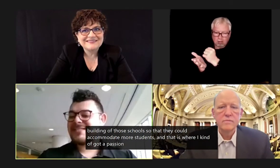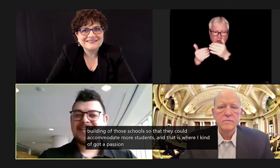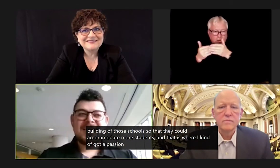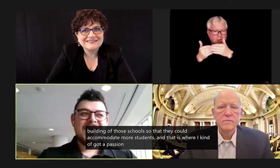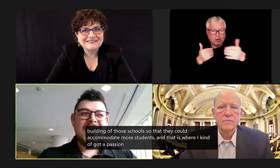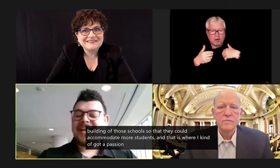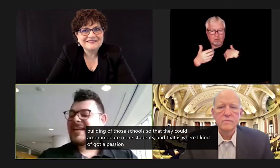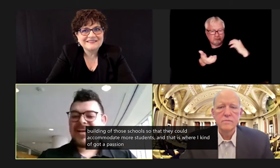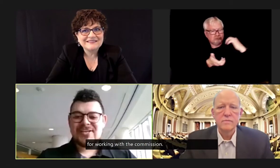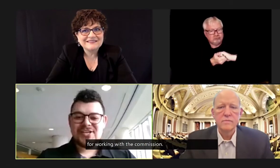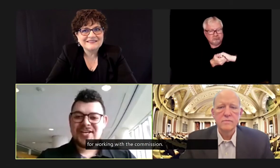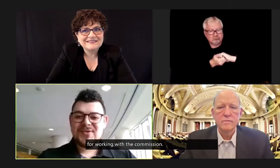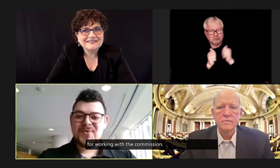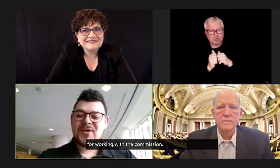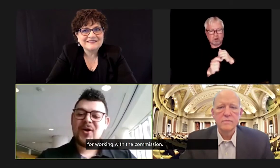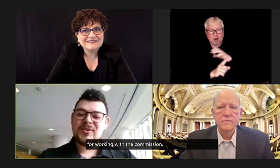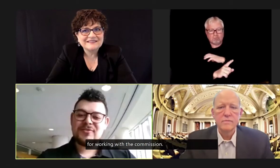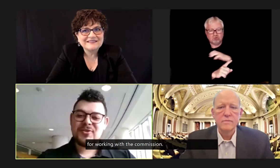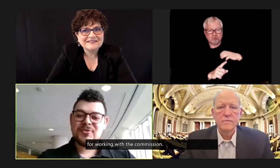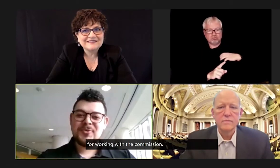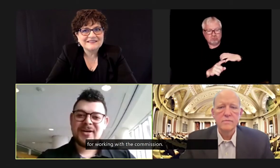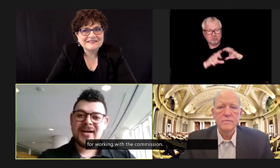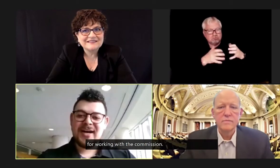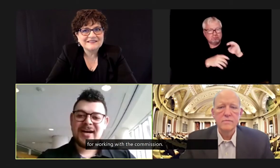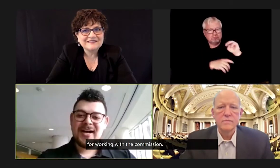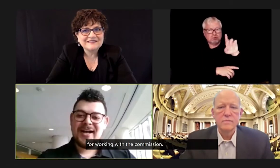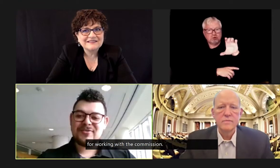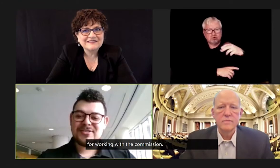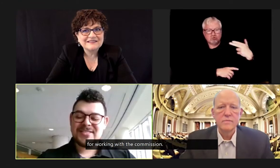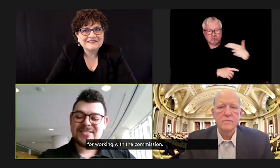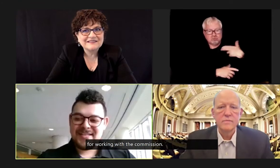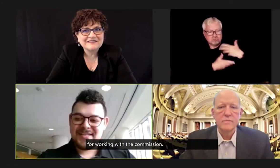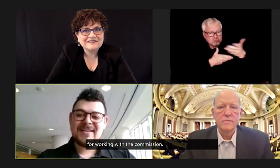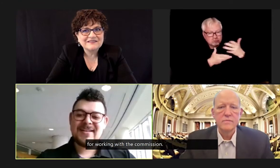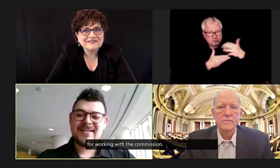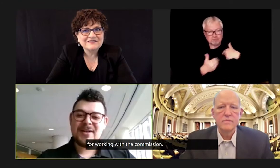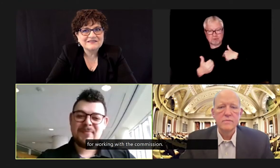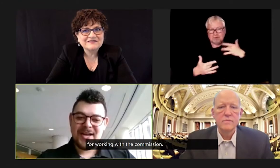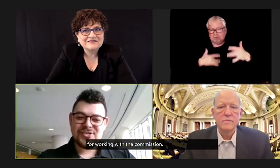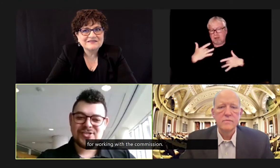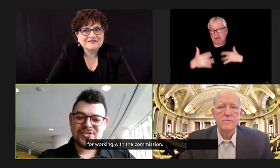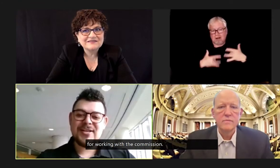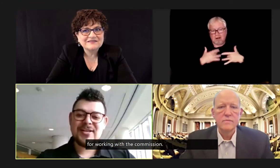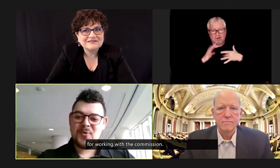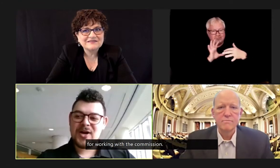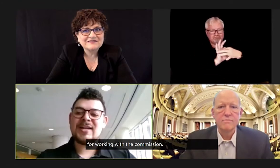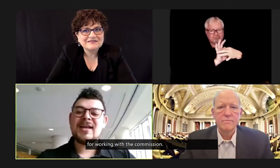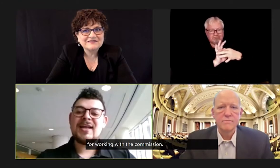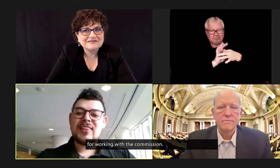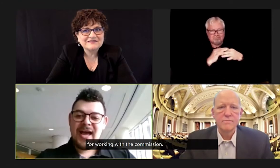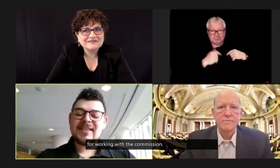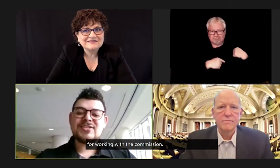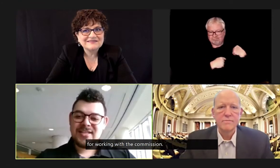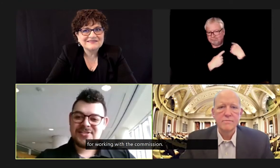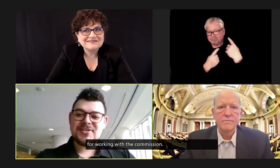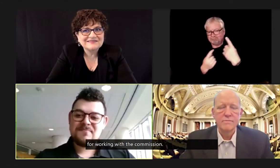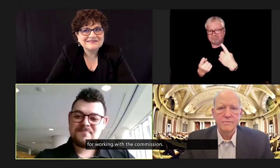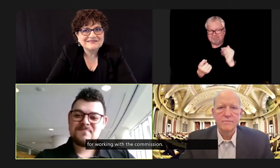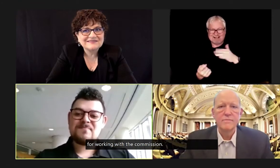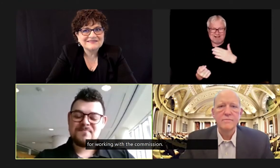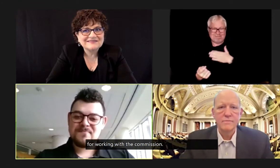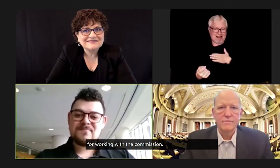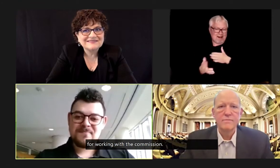just had a connection with all of you ever since, and it has been a passion of mine to work on that